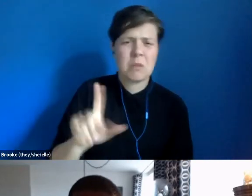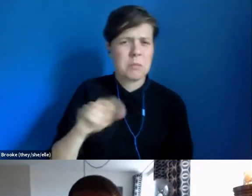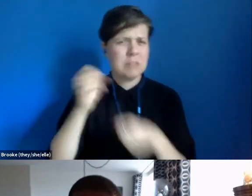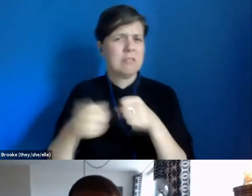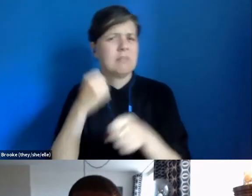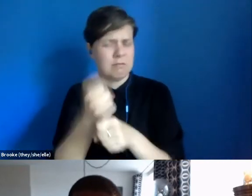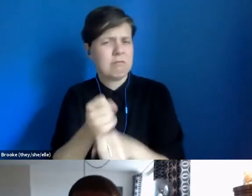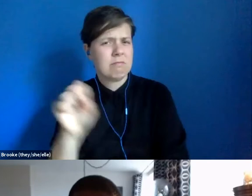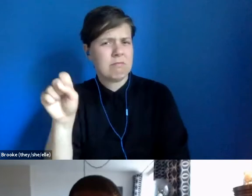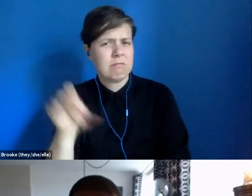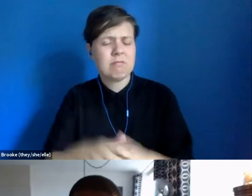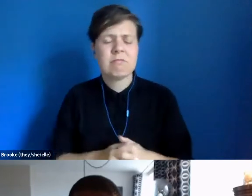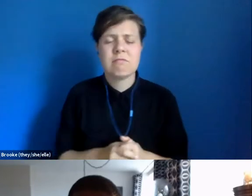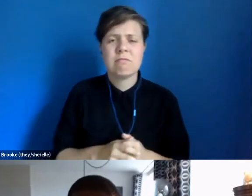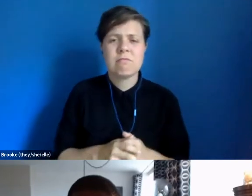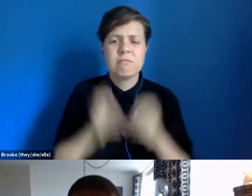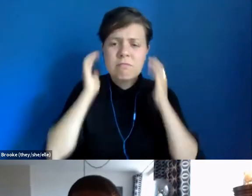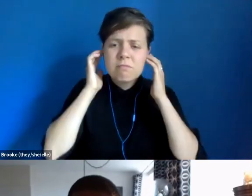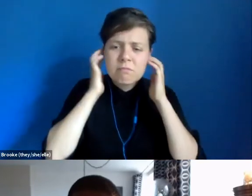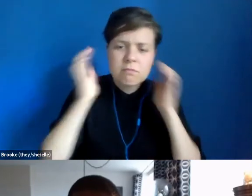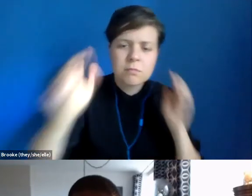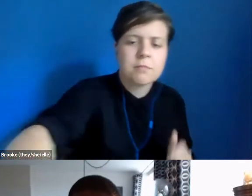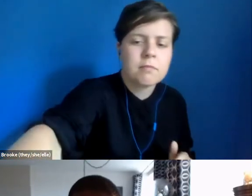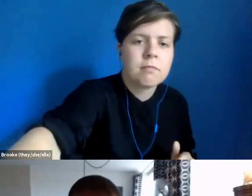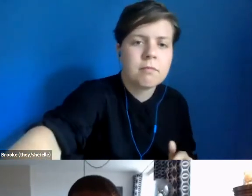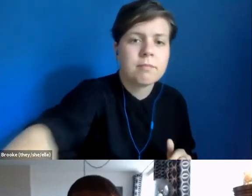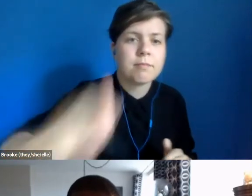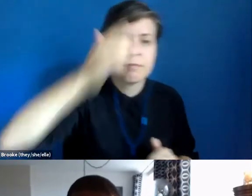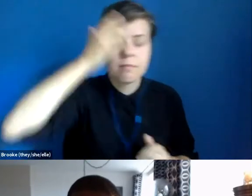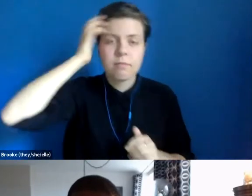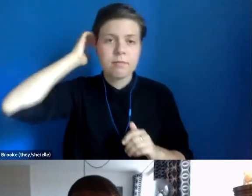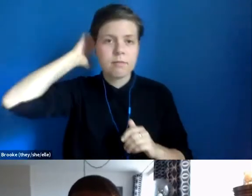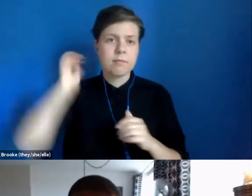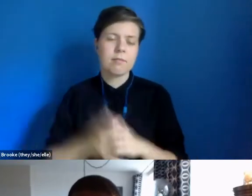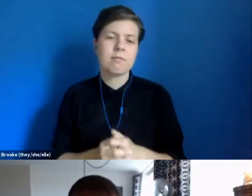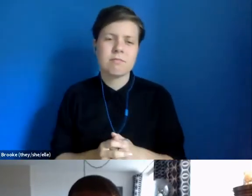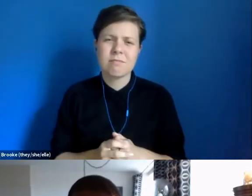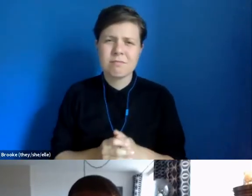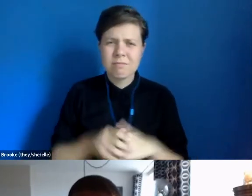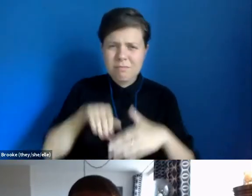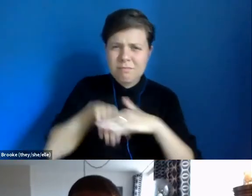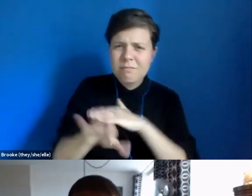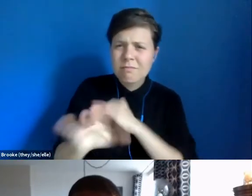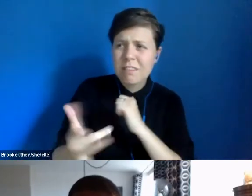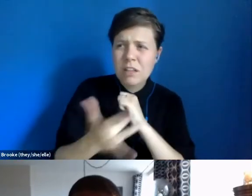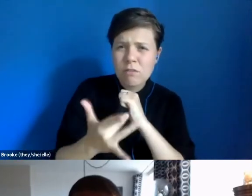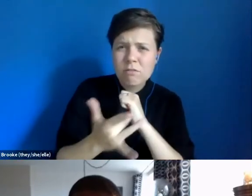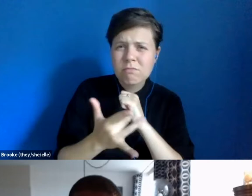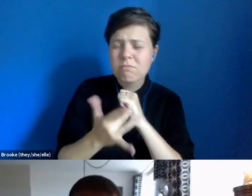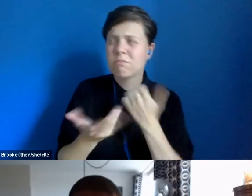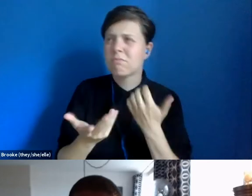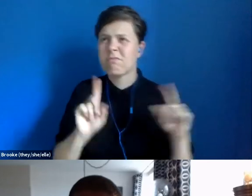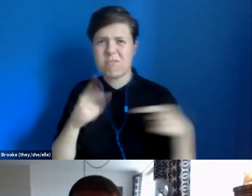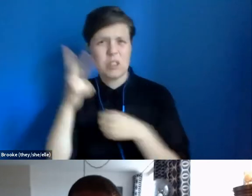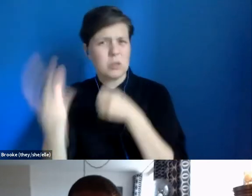And I've gotten into accessible music technology in the last 3 years